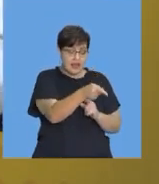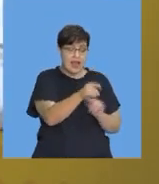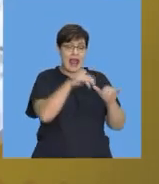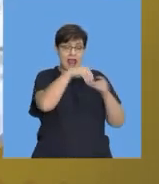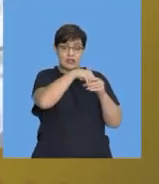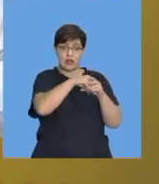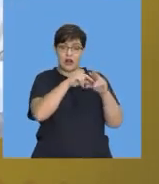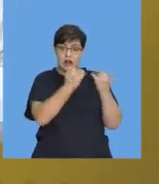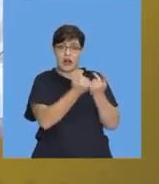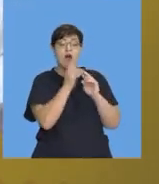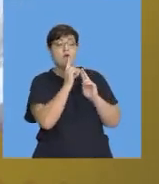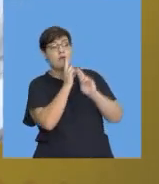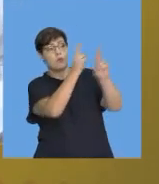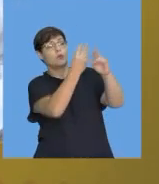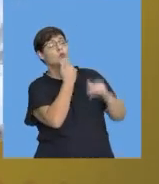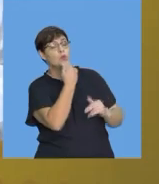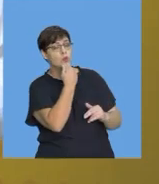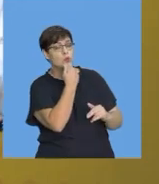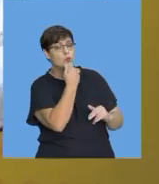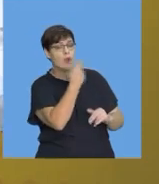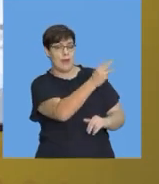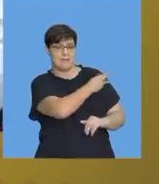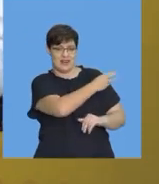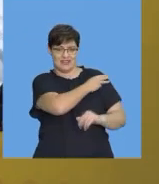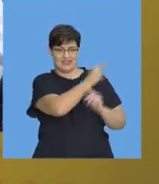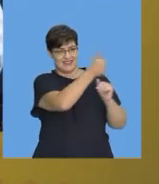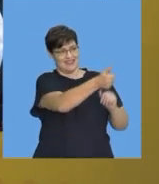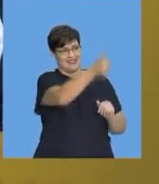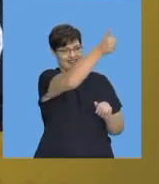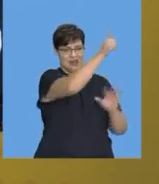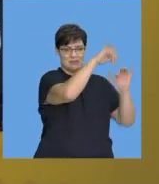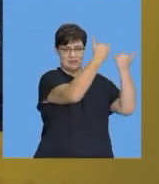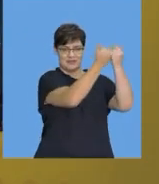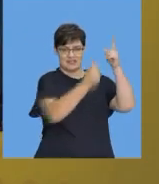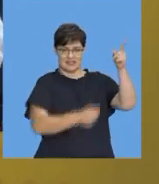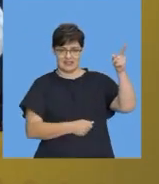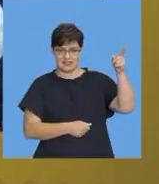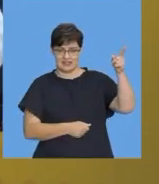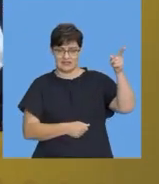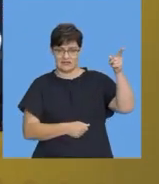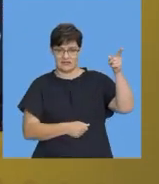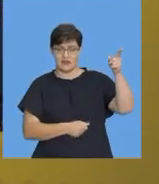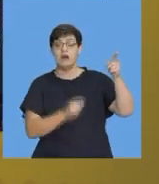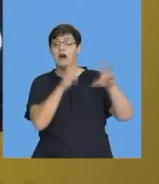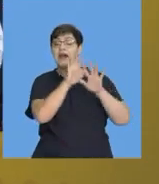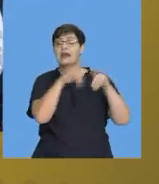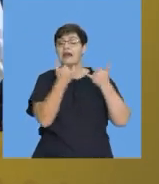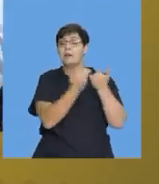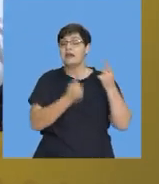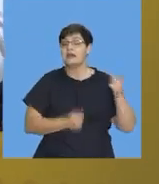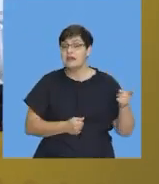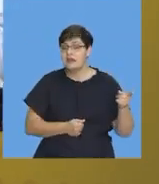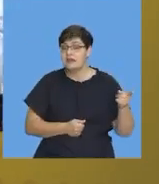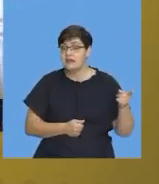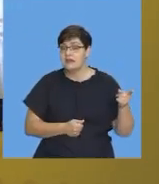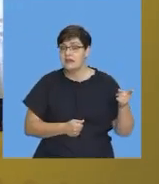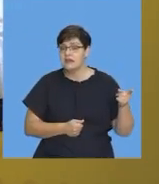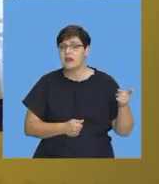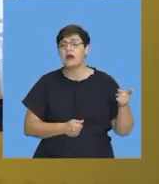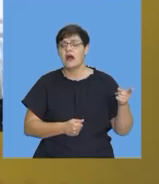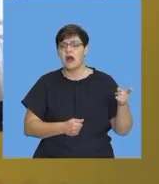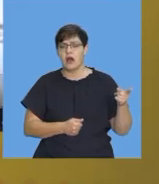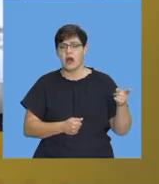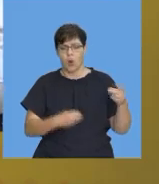the management of the company. Remember, when we're dealing with companies, the company is owned by